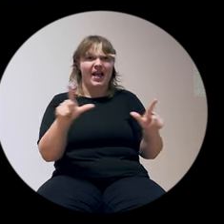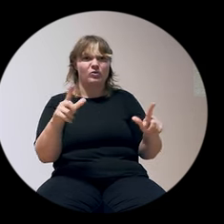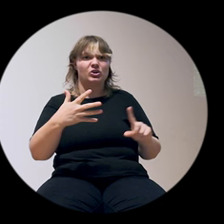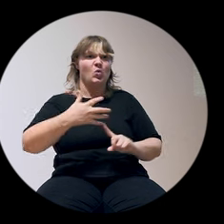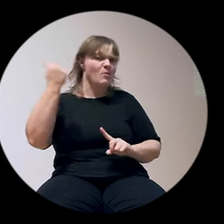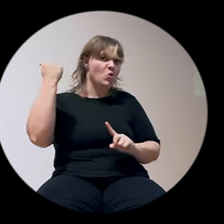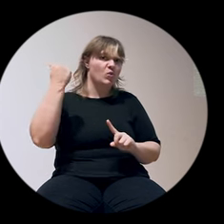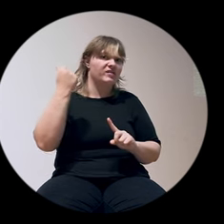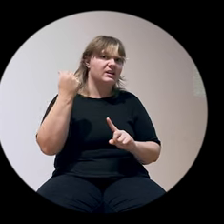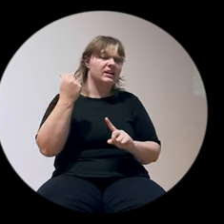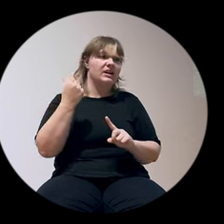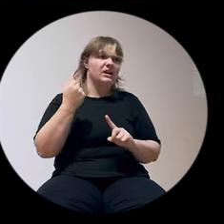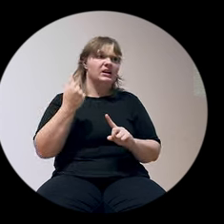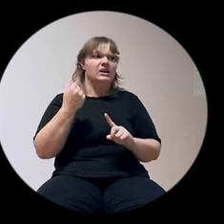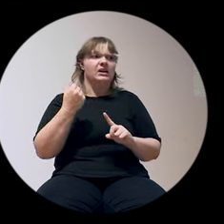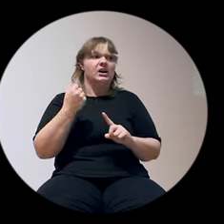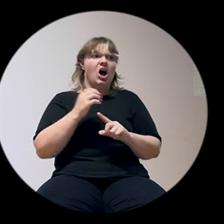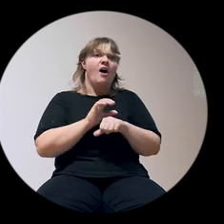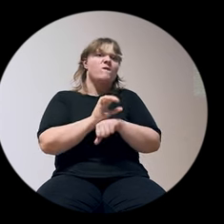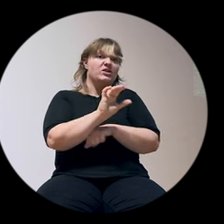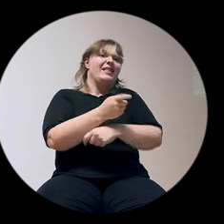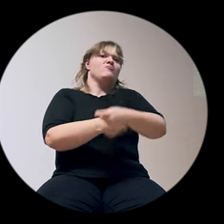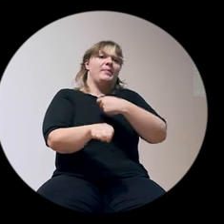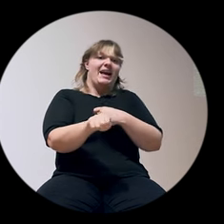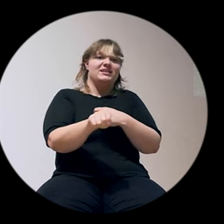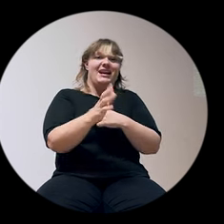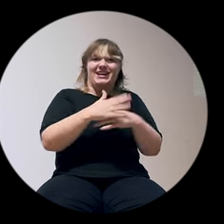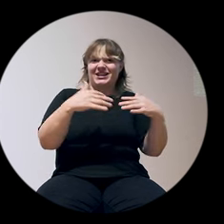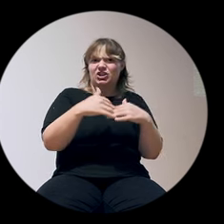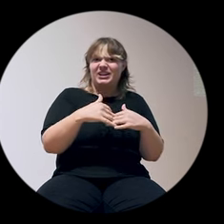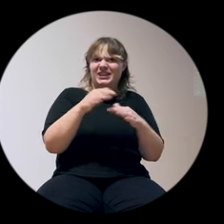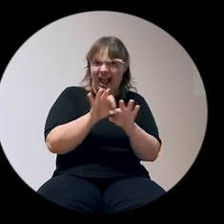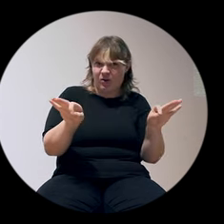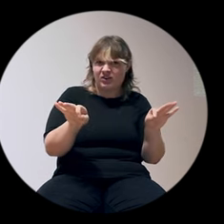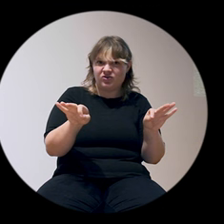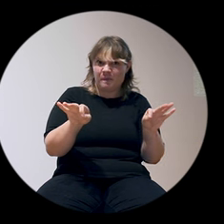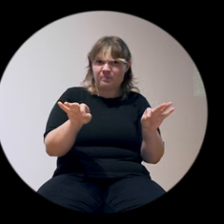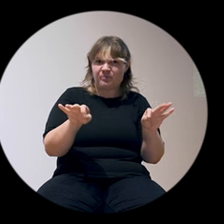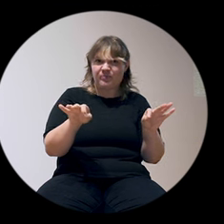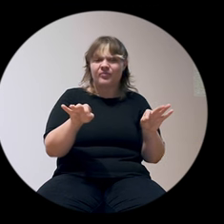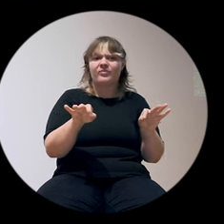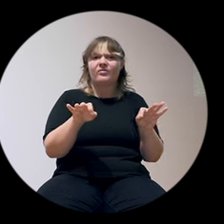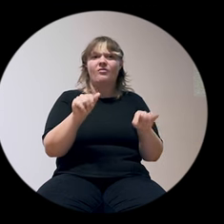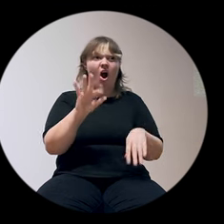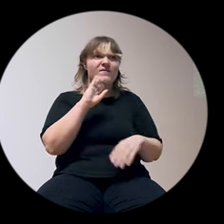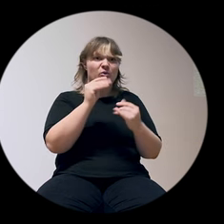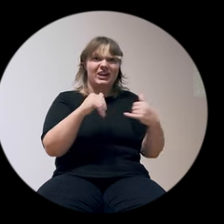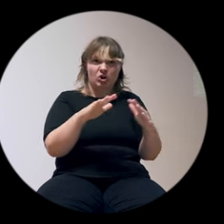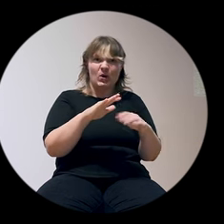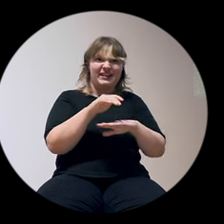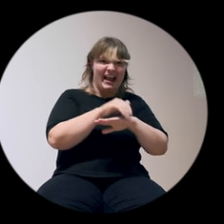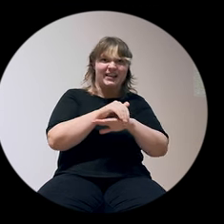removed, are forcefully replaced indigenous tongue and language of those territories and in